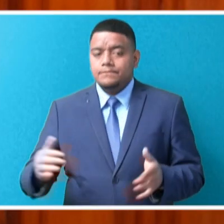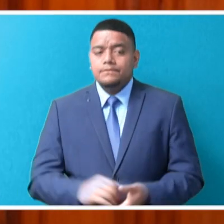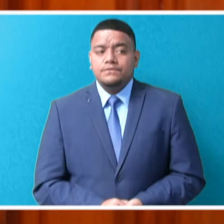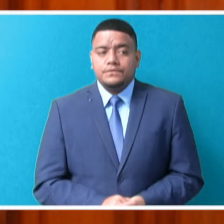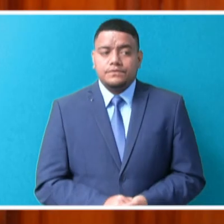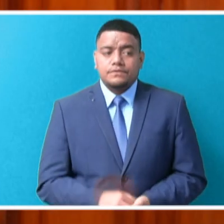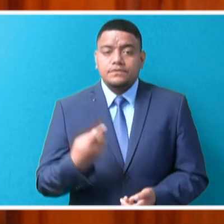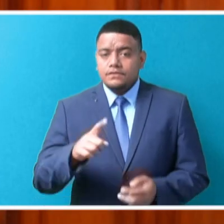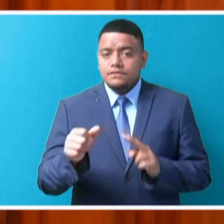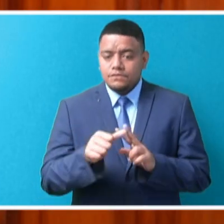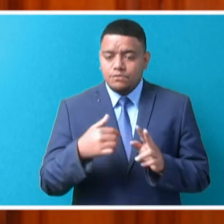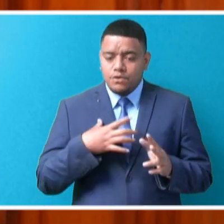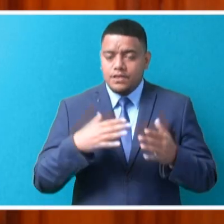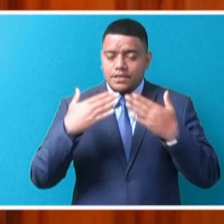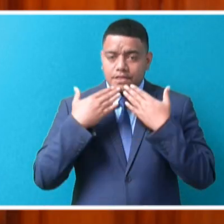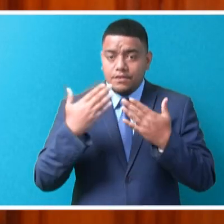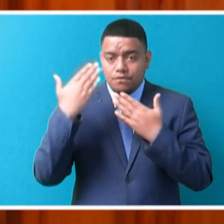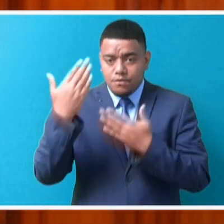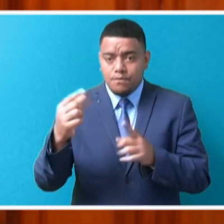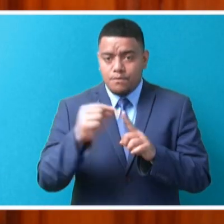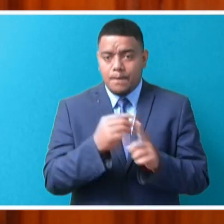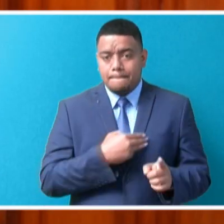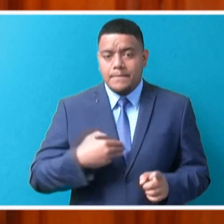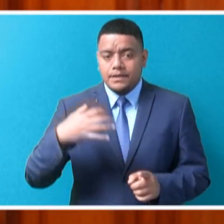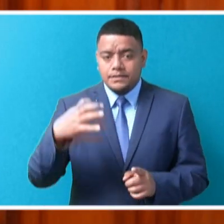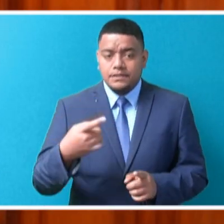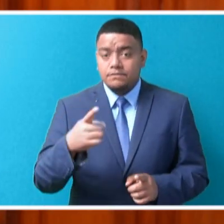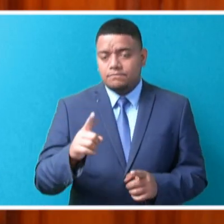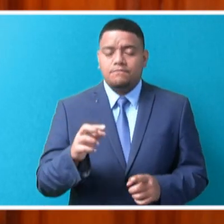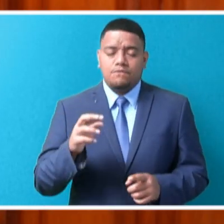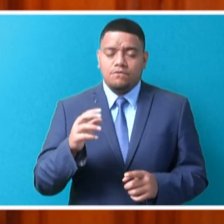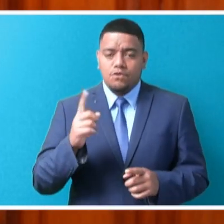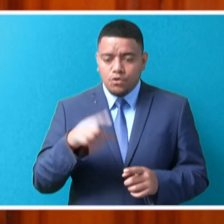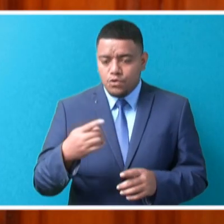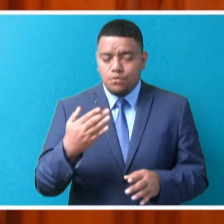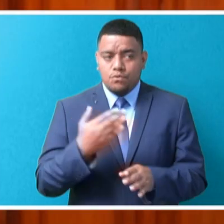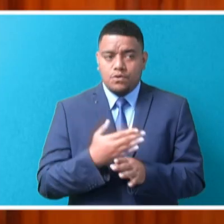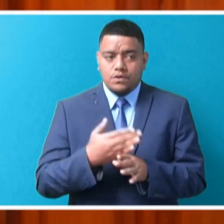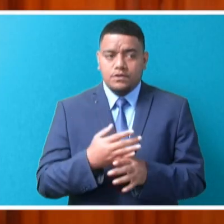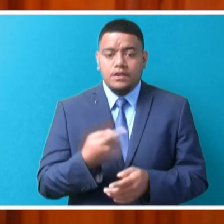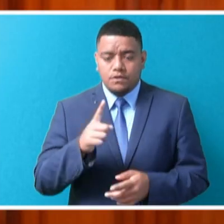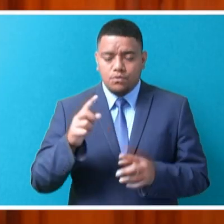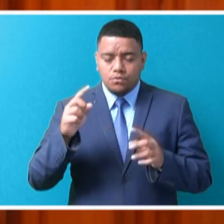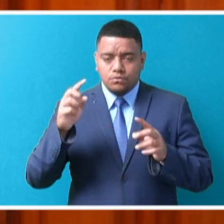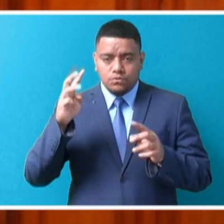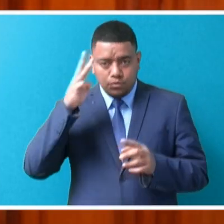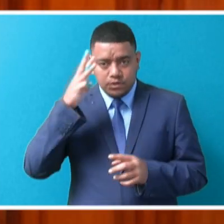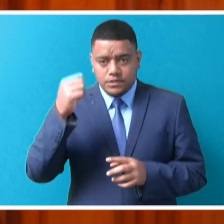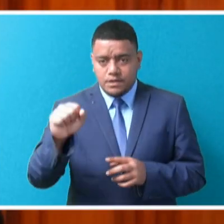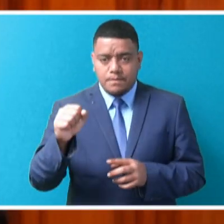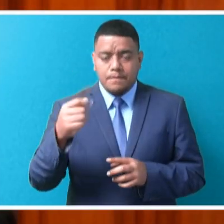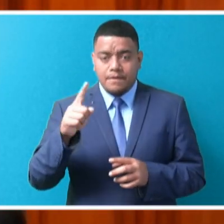I'd also like to thank the Honourable Prime Minister for his continued foresight, his wisdom, and his vision for United